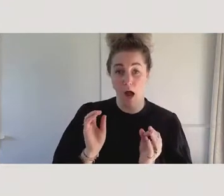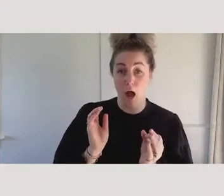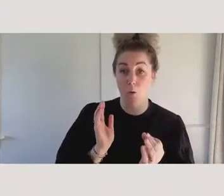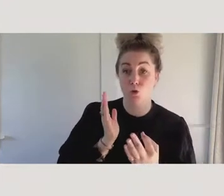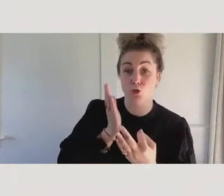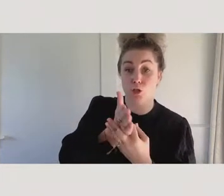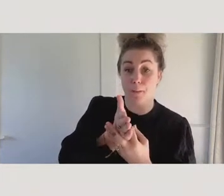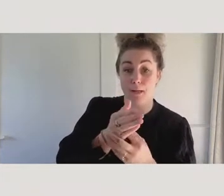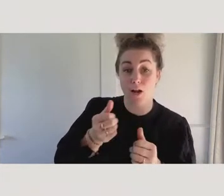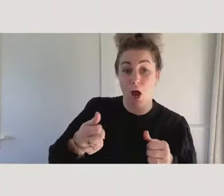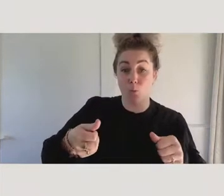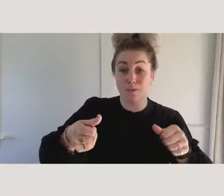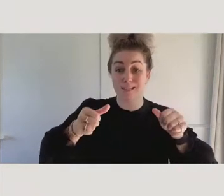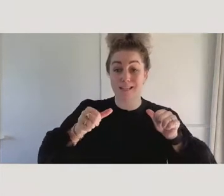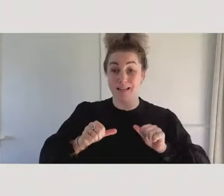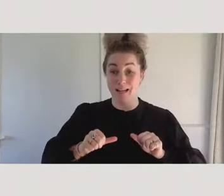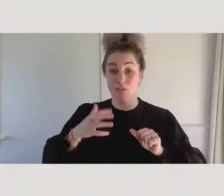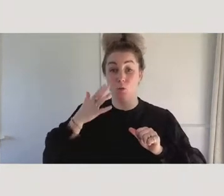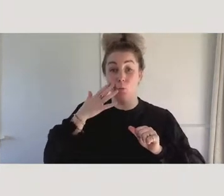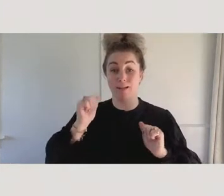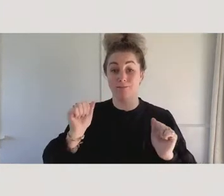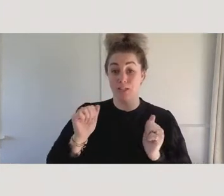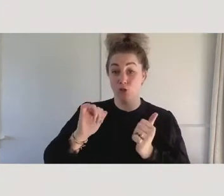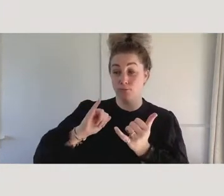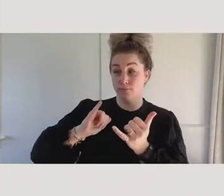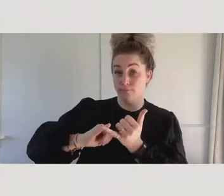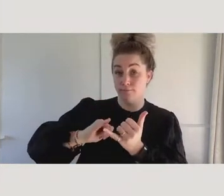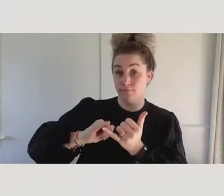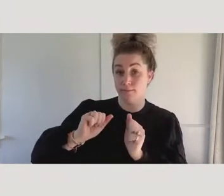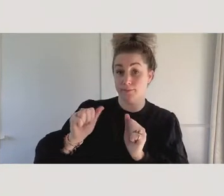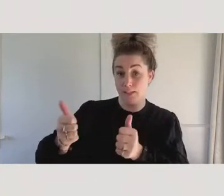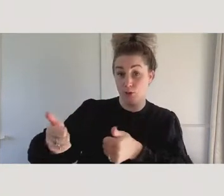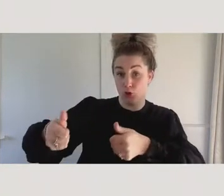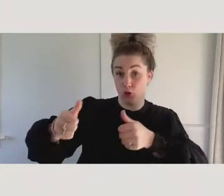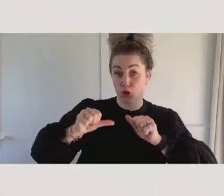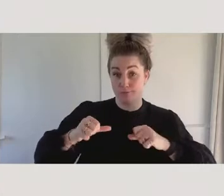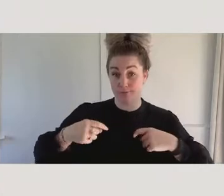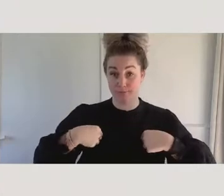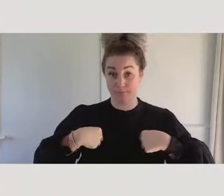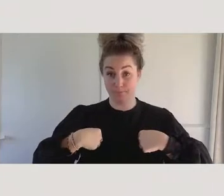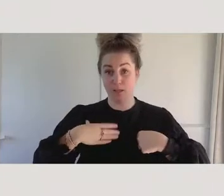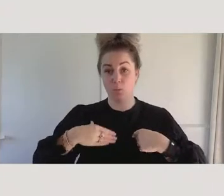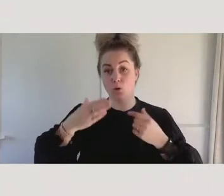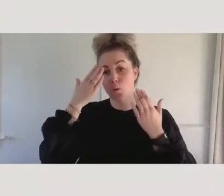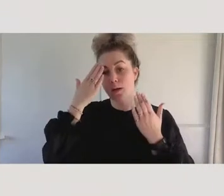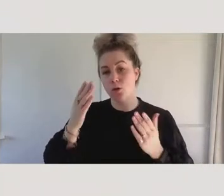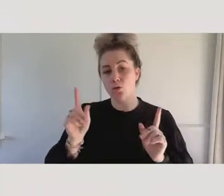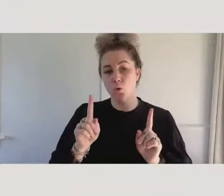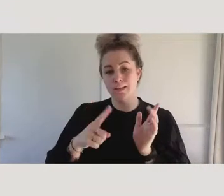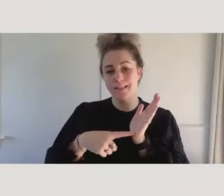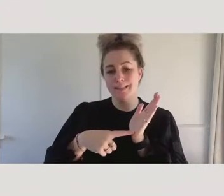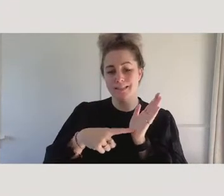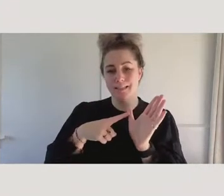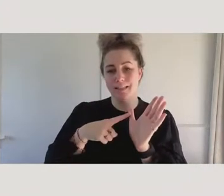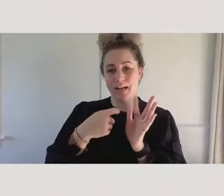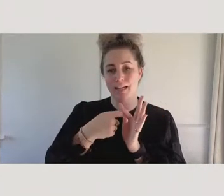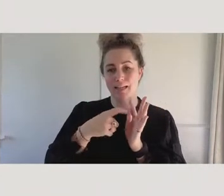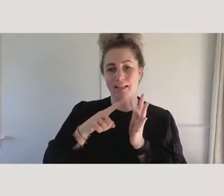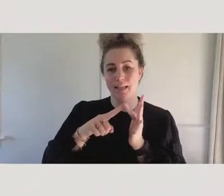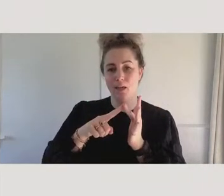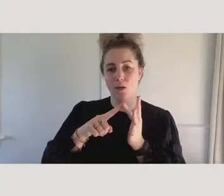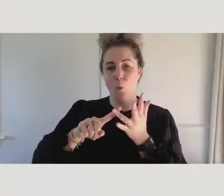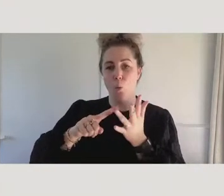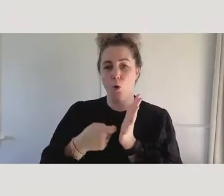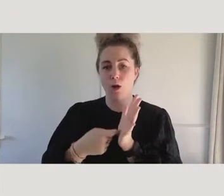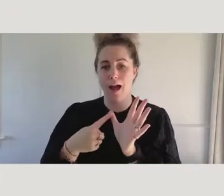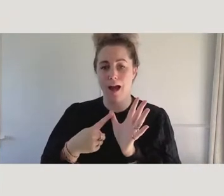I was the next chair after sifita but I I also want to acknowledge takiora Ingram who was